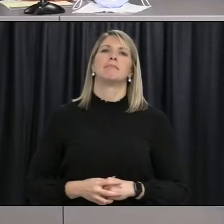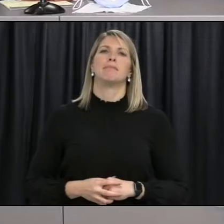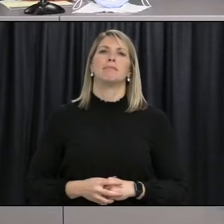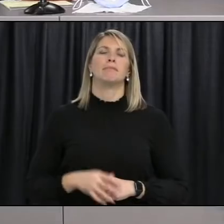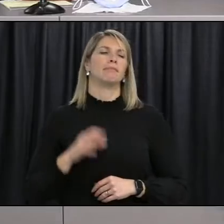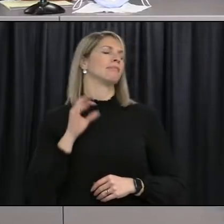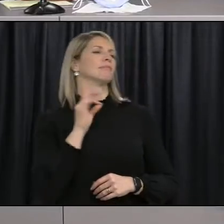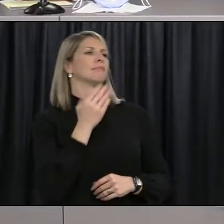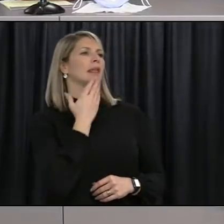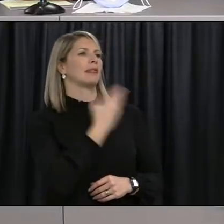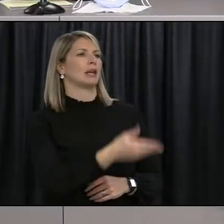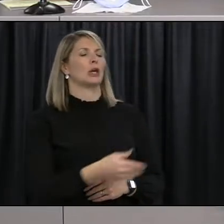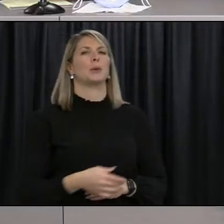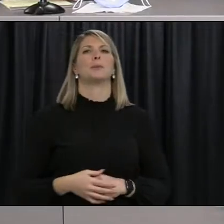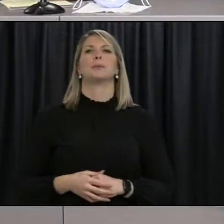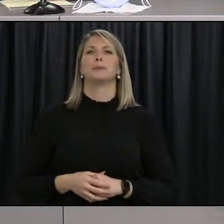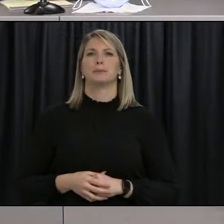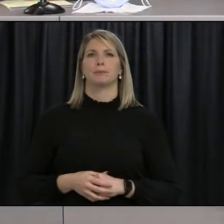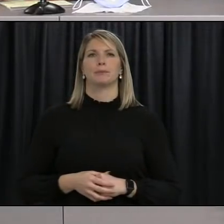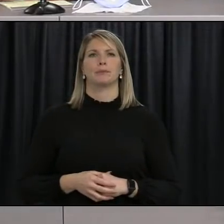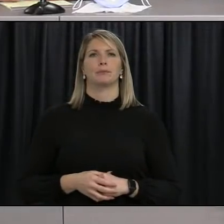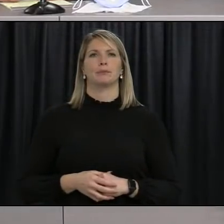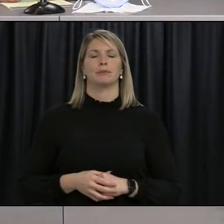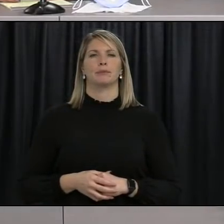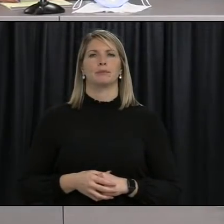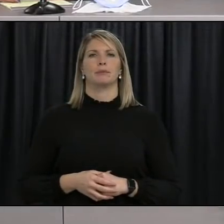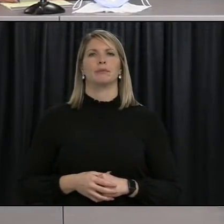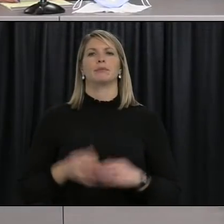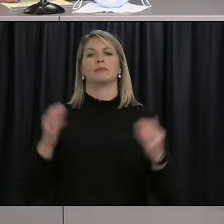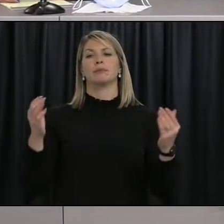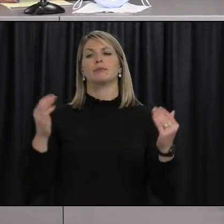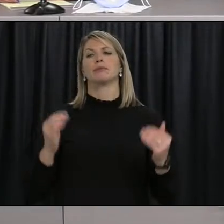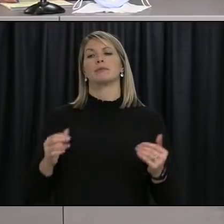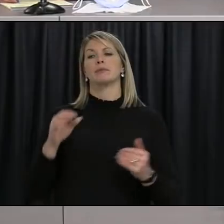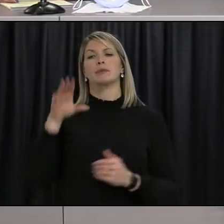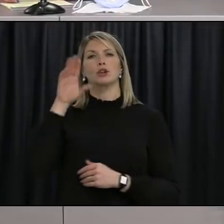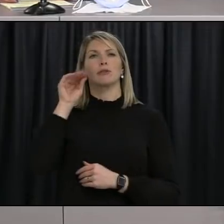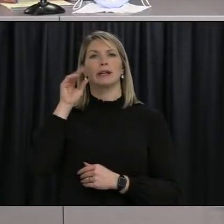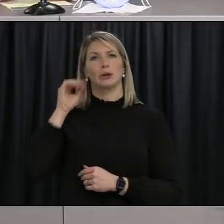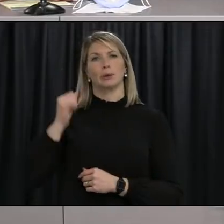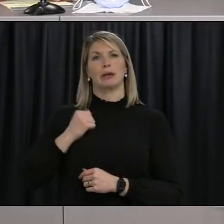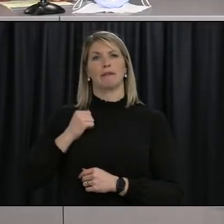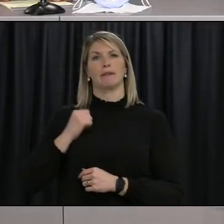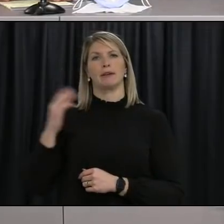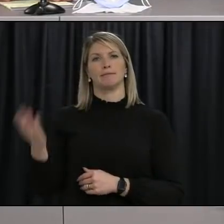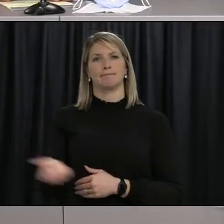Thank you. Our next questions are from Patrick Butler of Radio Canada. Please go ahead.